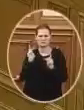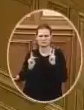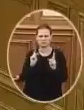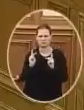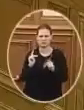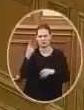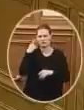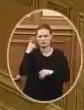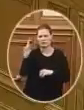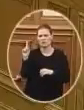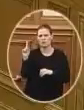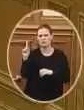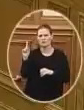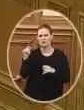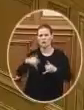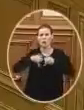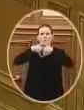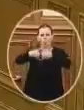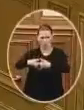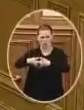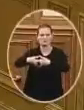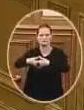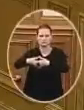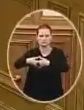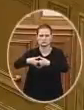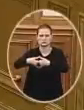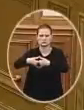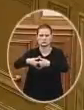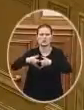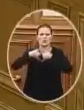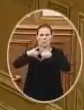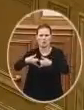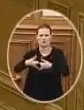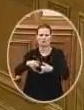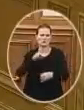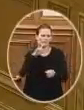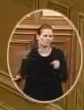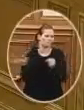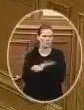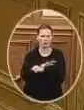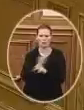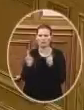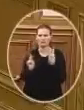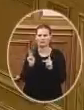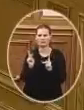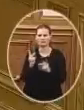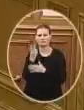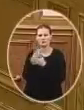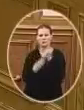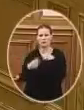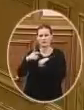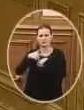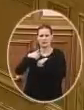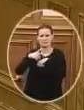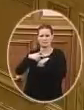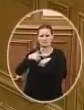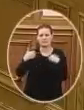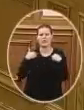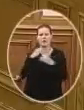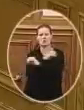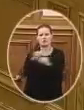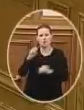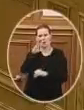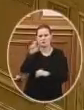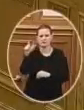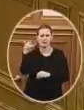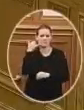the award presentation, just packed in City Hall. Well, on both occasions, there was no cell phone coverage. And